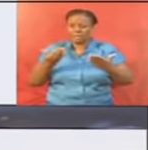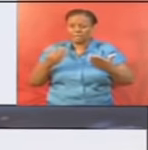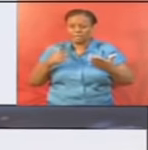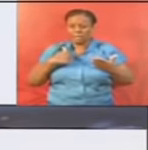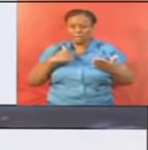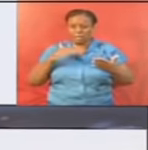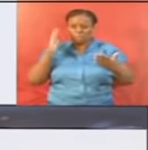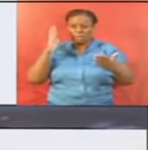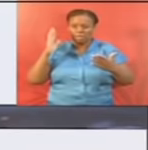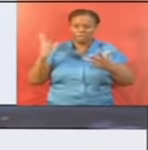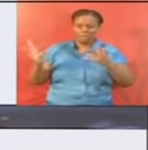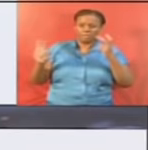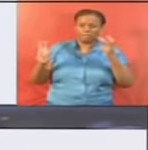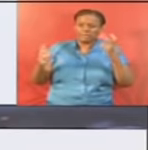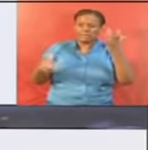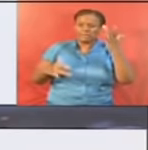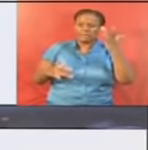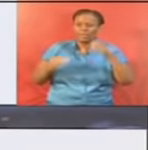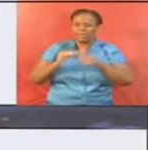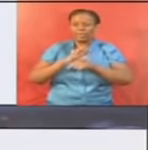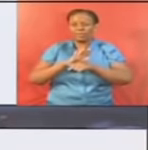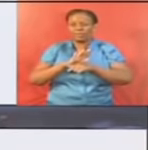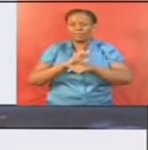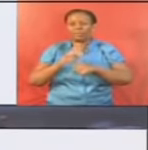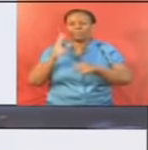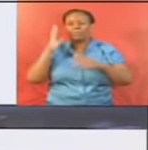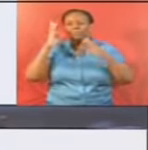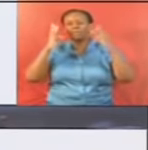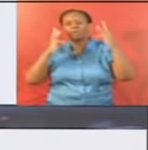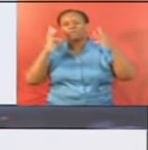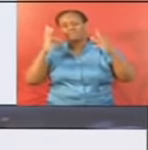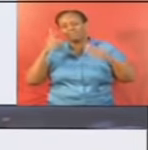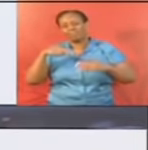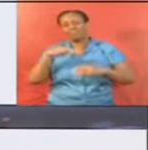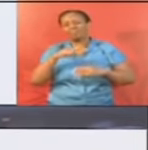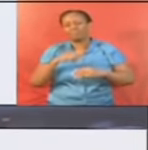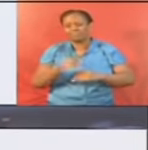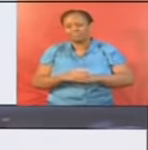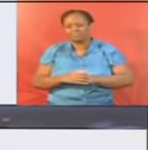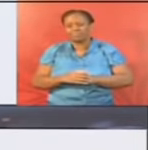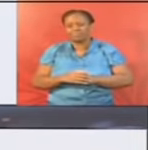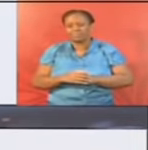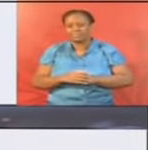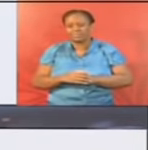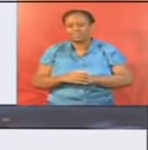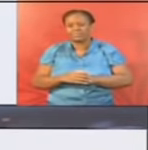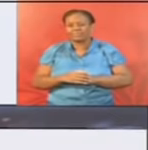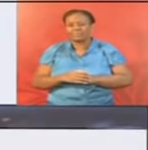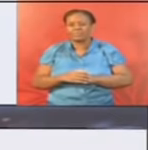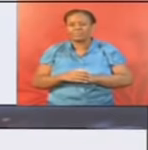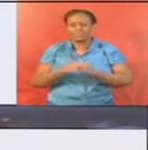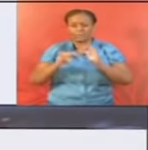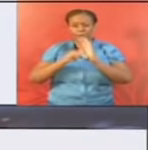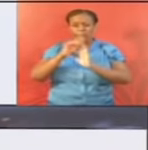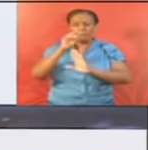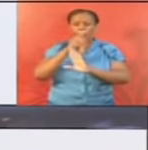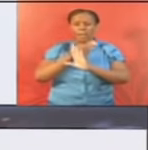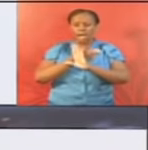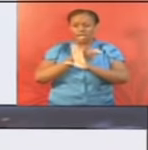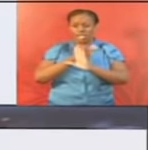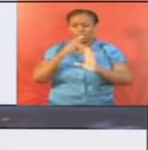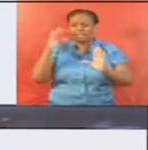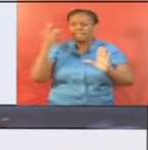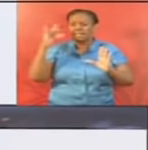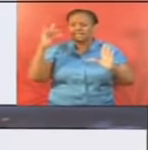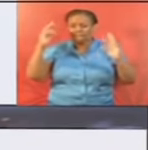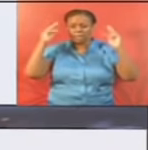transport. Initially, there was the lockdown and physical distancing. However, on March the 18th, the Ministry of Health had put